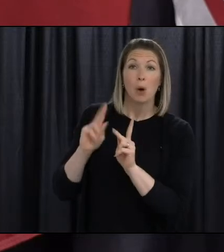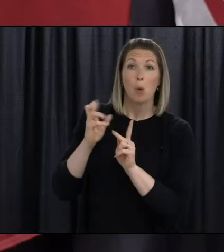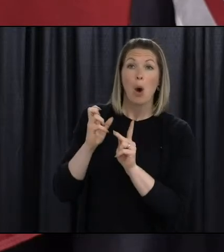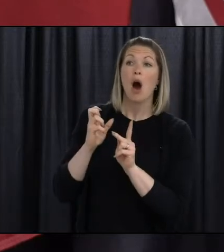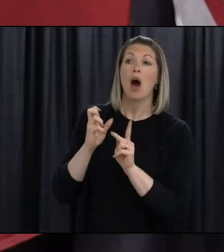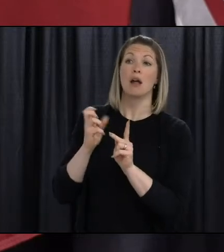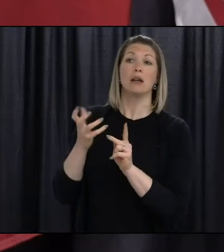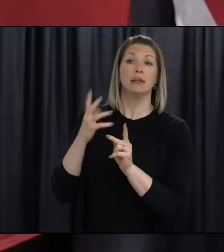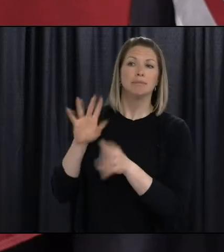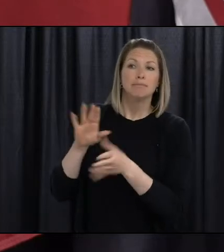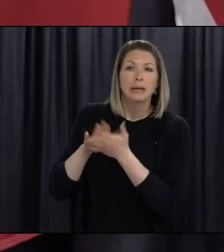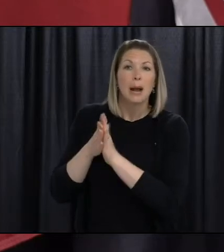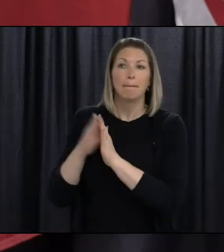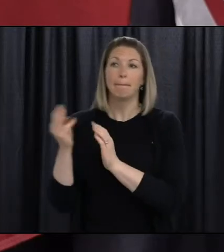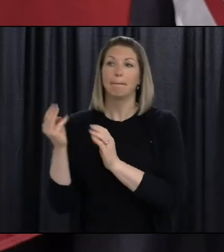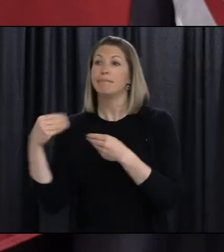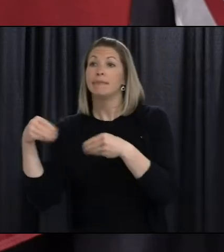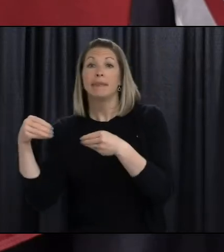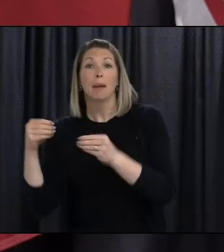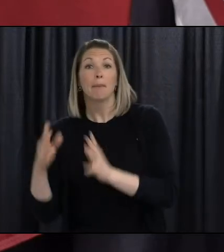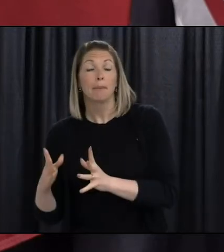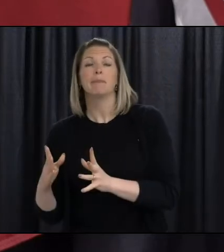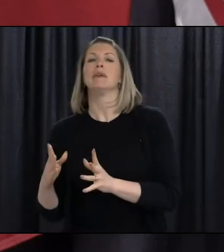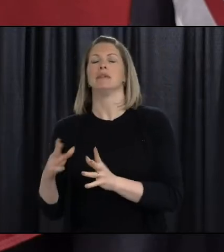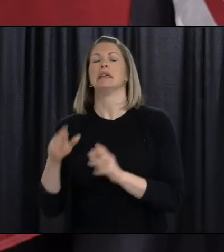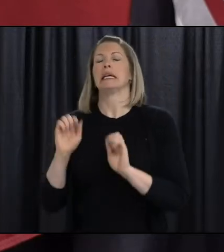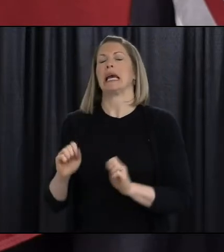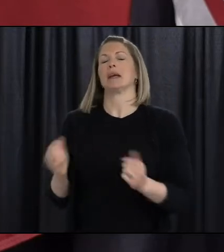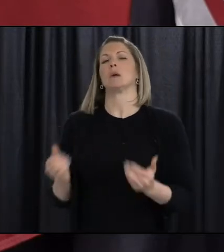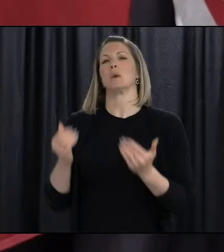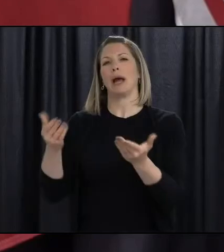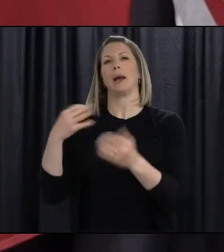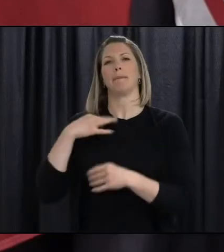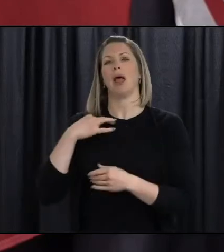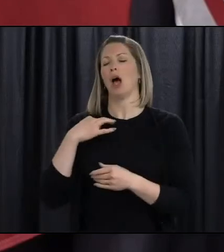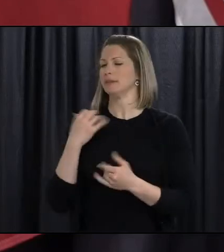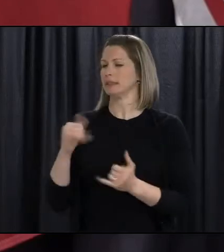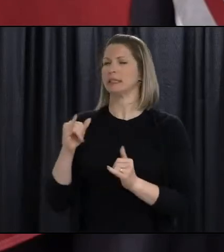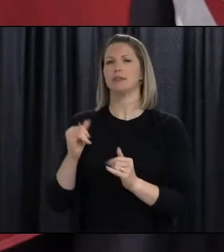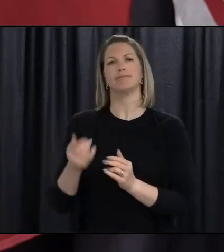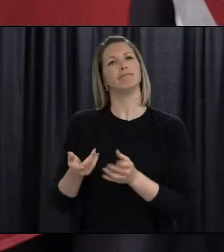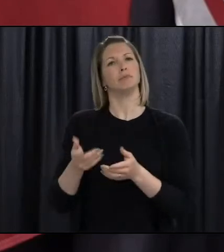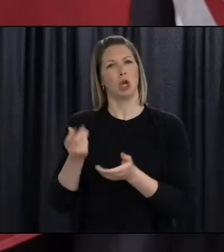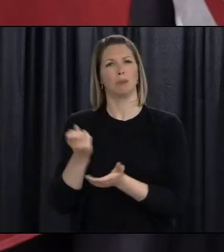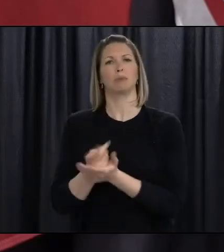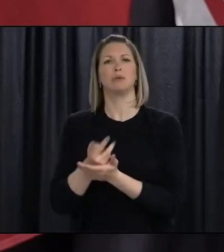have registered, multiple vehicles that are not being used. You are